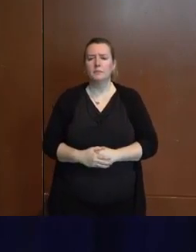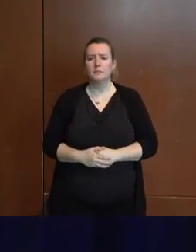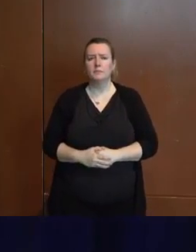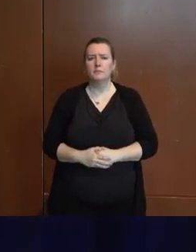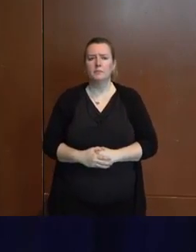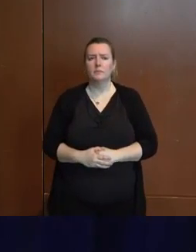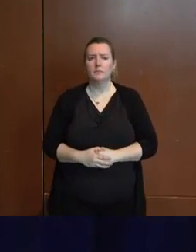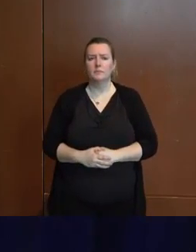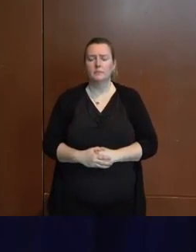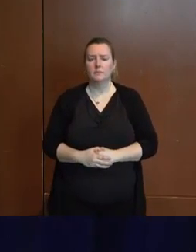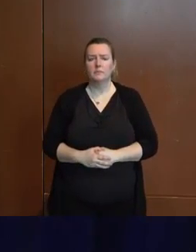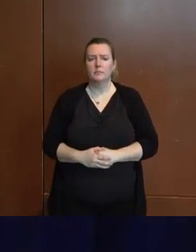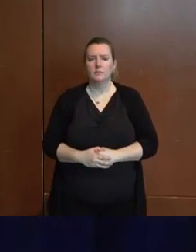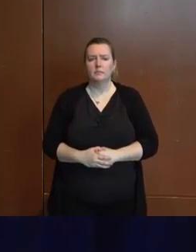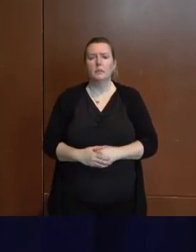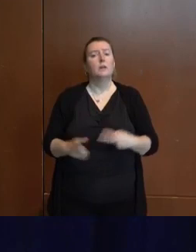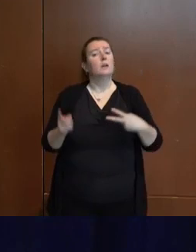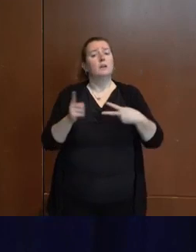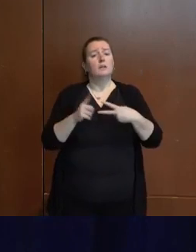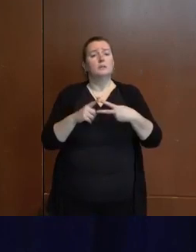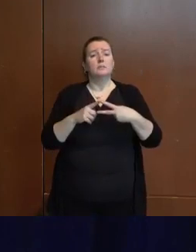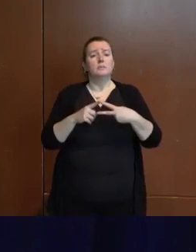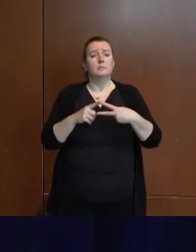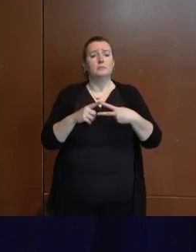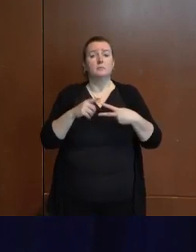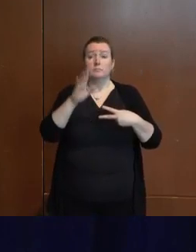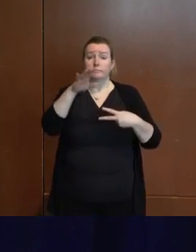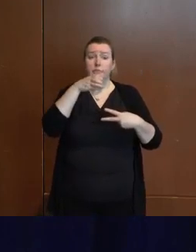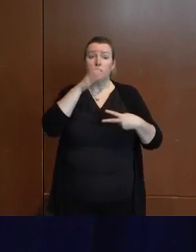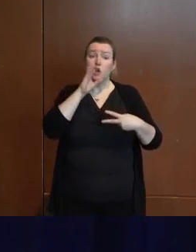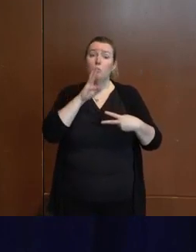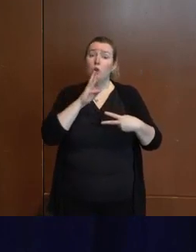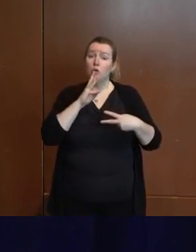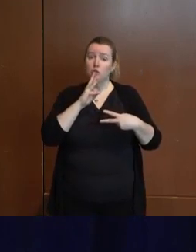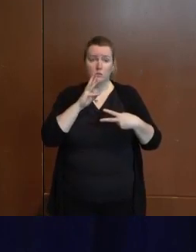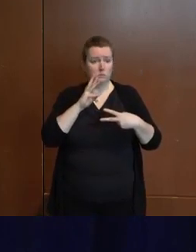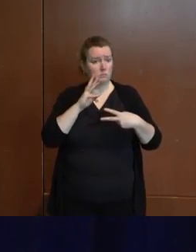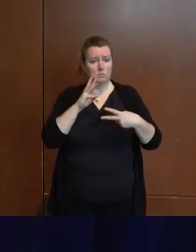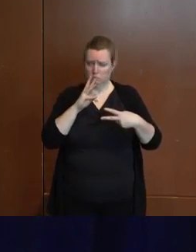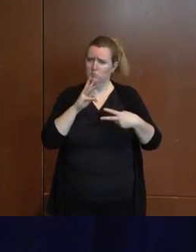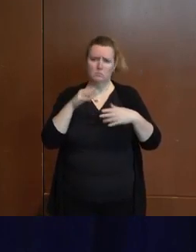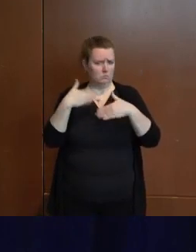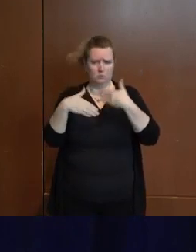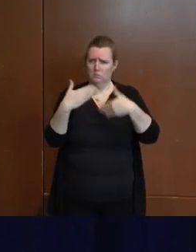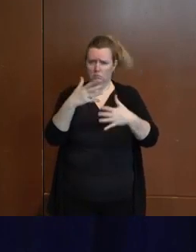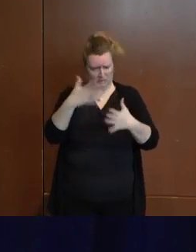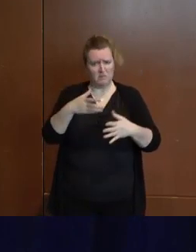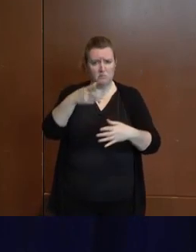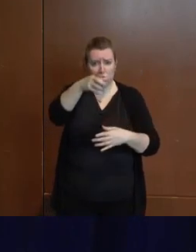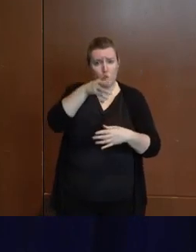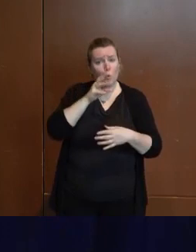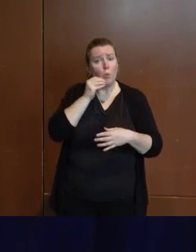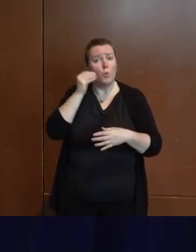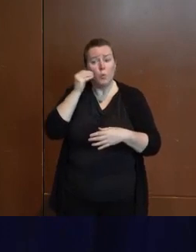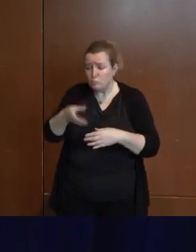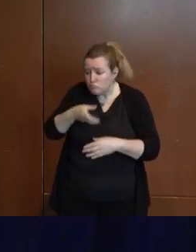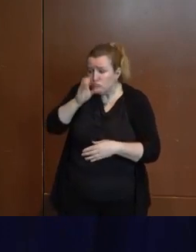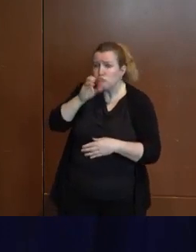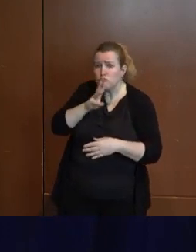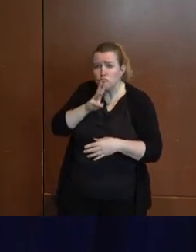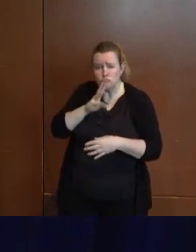areas are keeping the drinking water on for all New Jerseyans during these challenging times, and keeping the New Jersey state